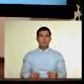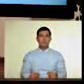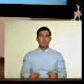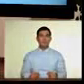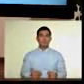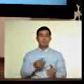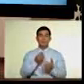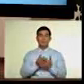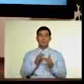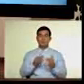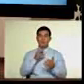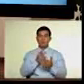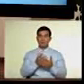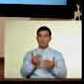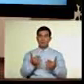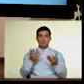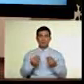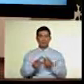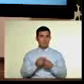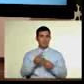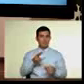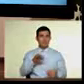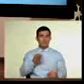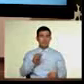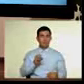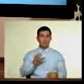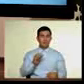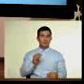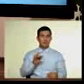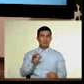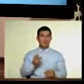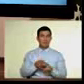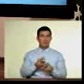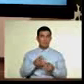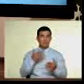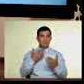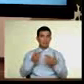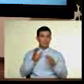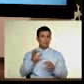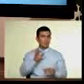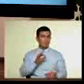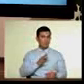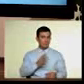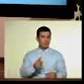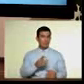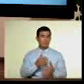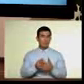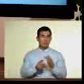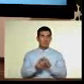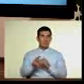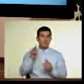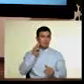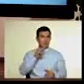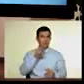Mana aziz o'quvchilar, bugun siz bilan litosfera, tog' jinslari haqida suhbatlashdik va boshlang'ich